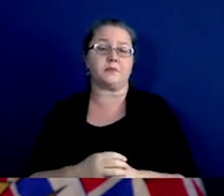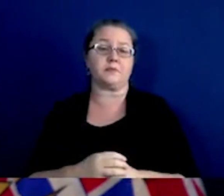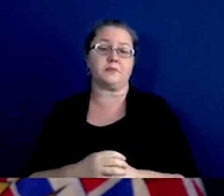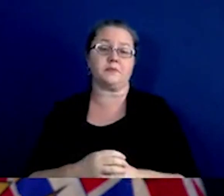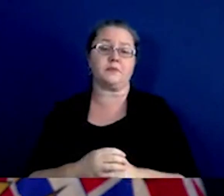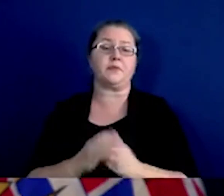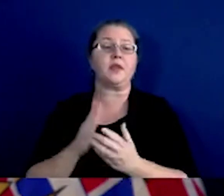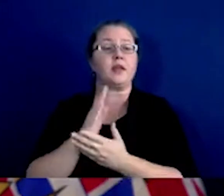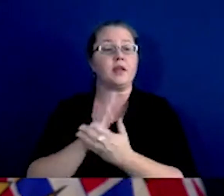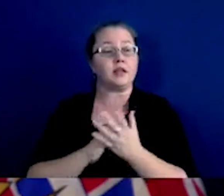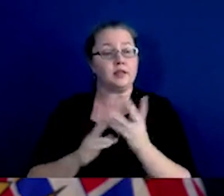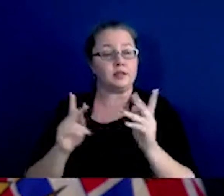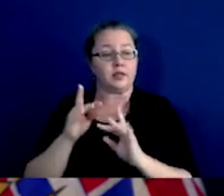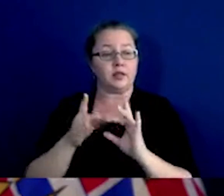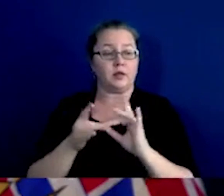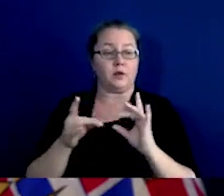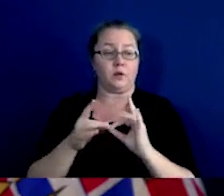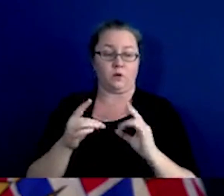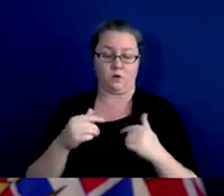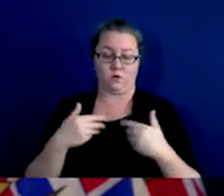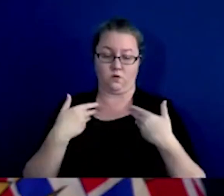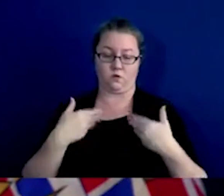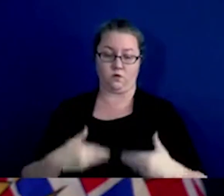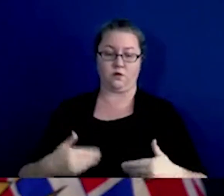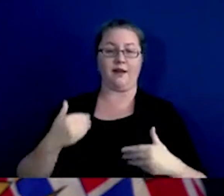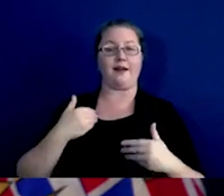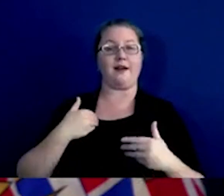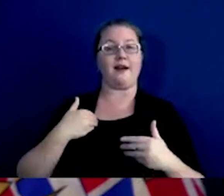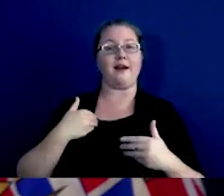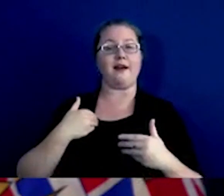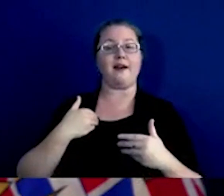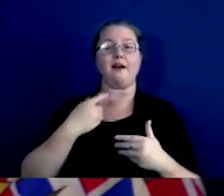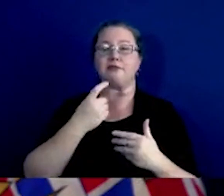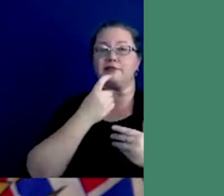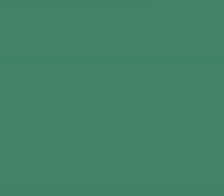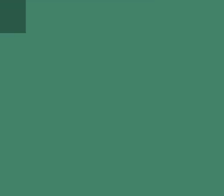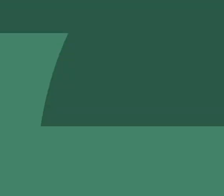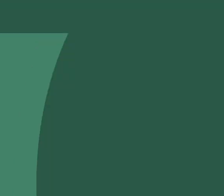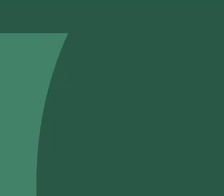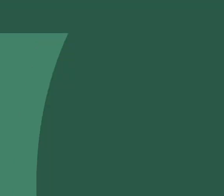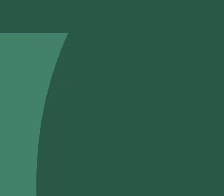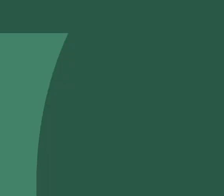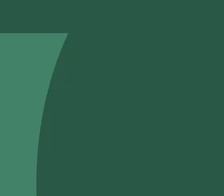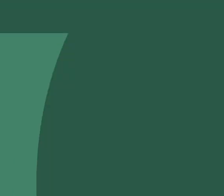barriers between you and the clerk, those are very effective as well.